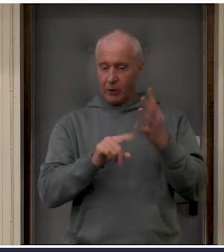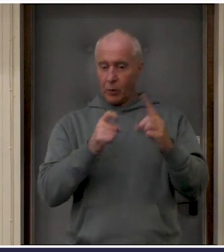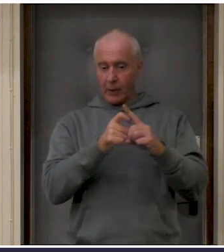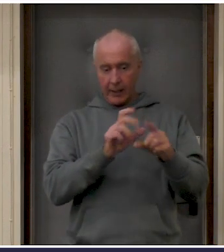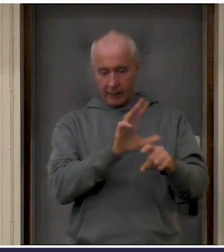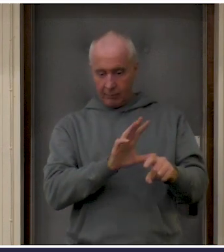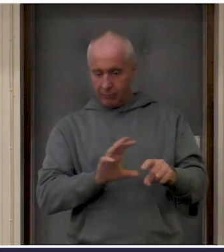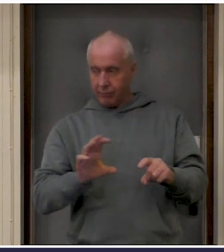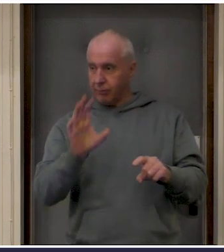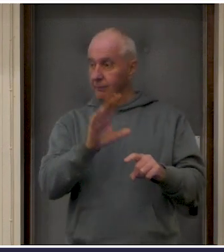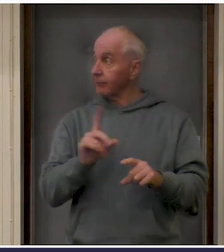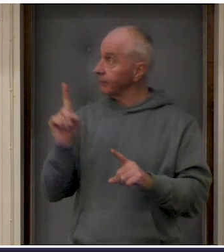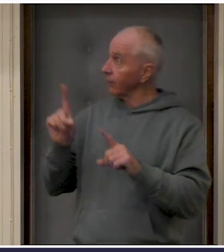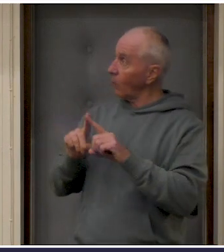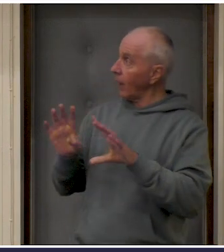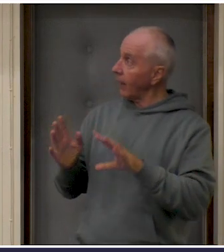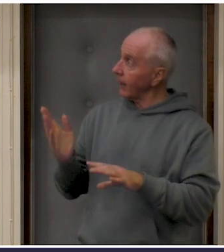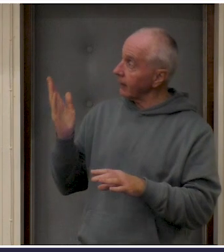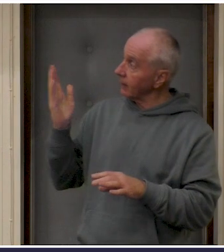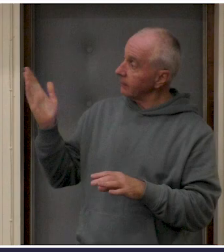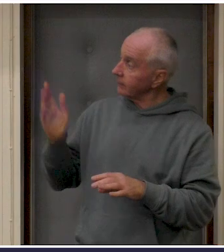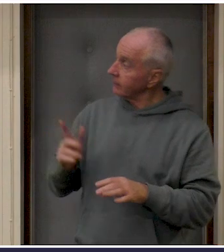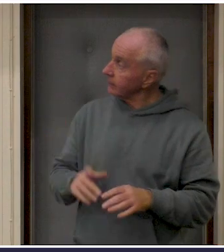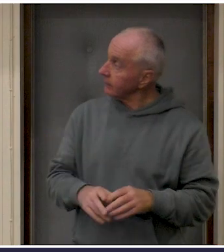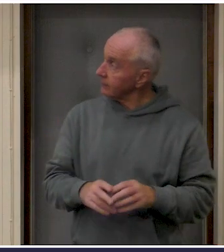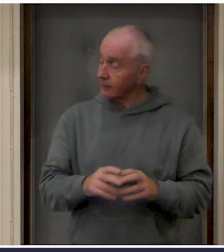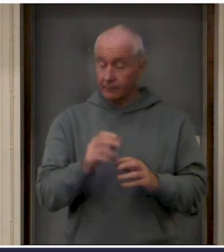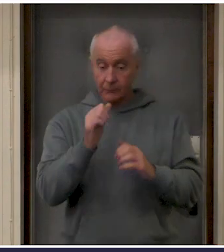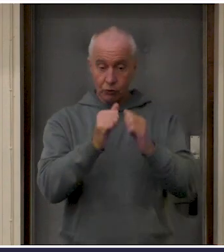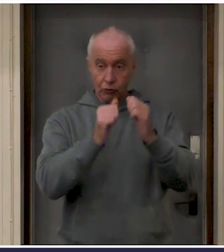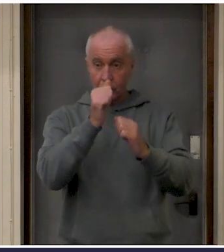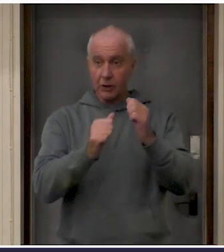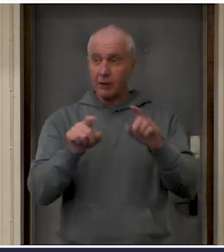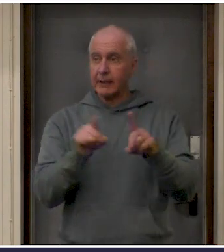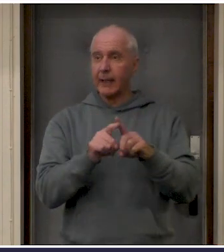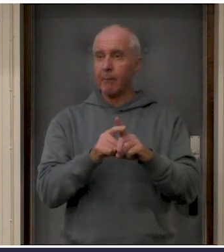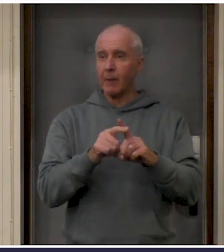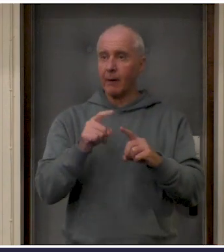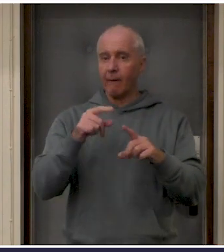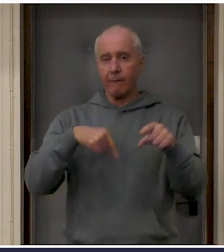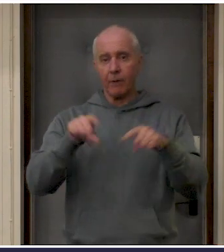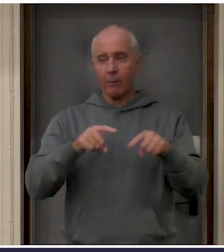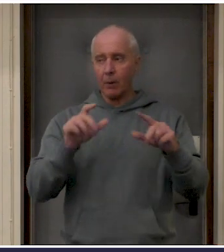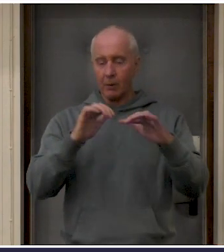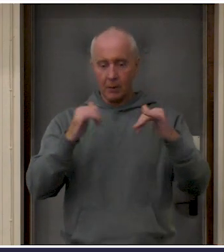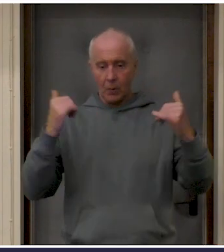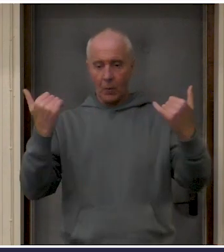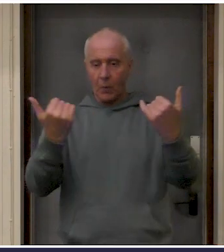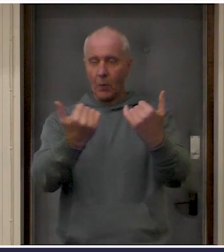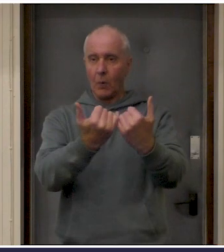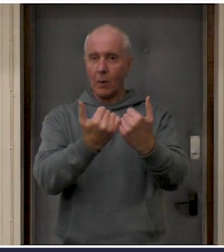it looks like. For context, that sort of structure is like a football stadium. So it's an Old